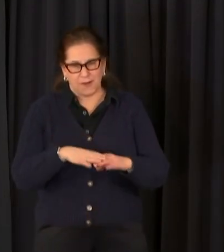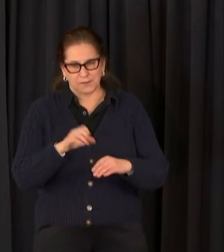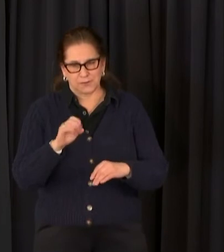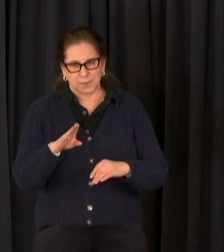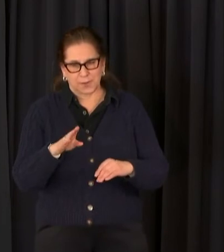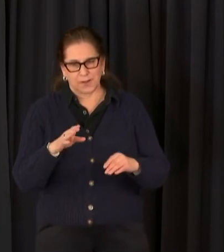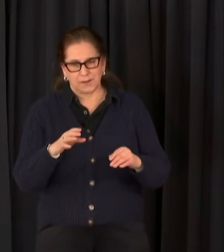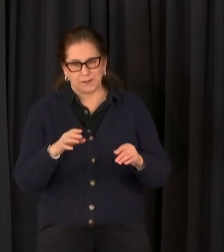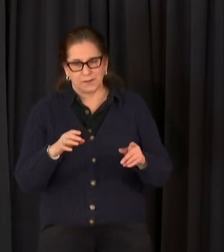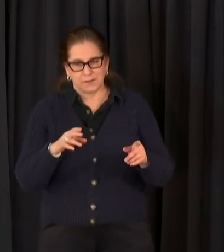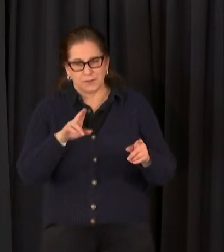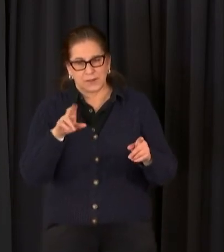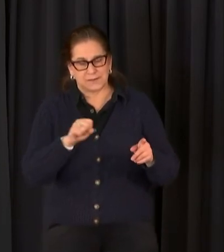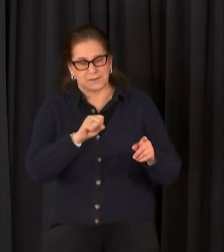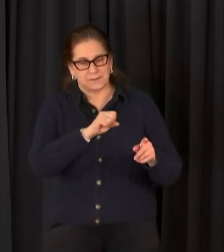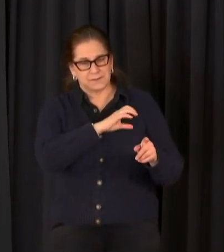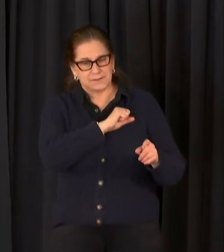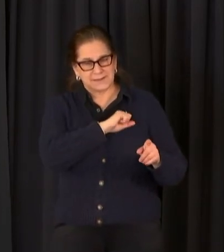is considering